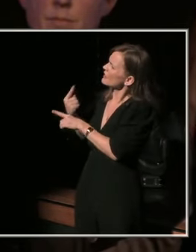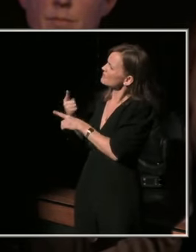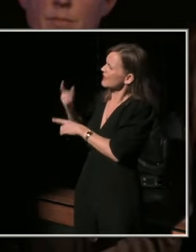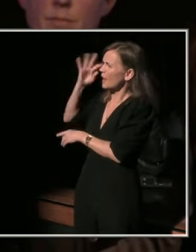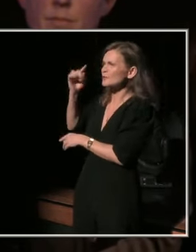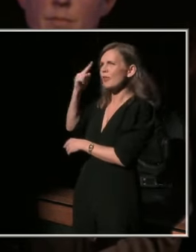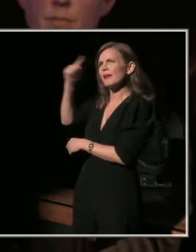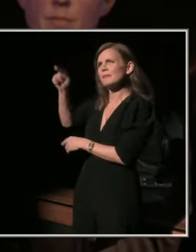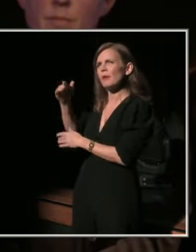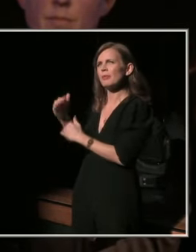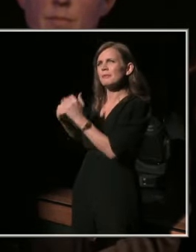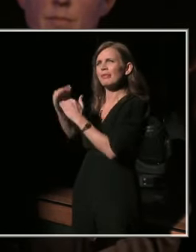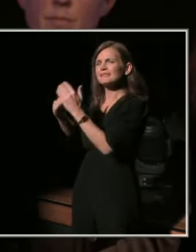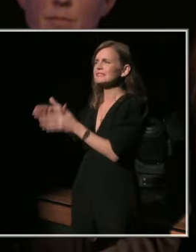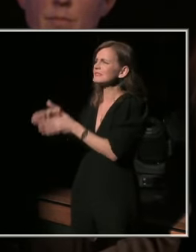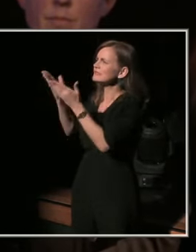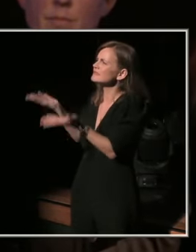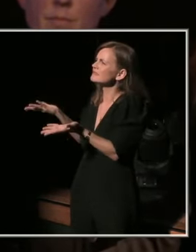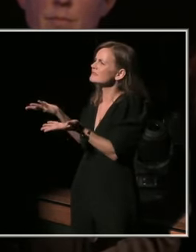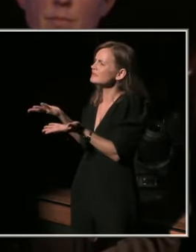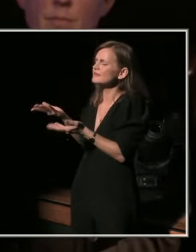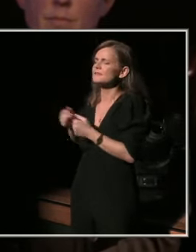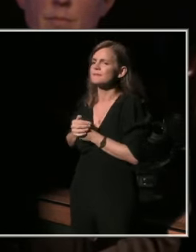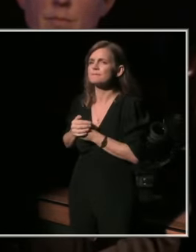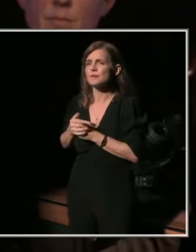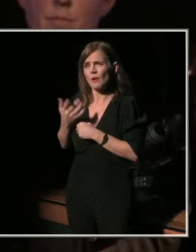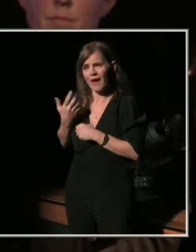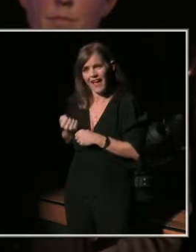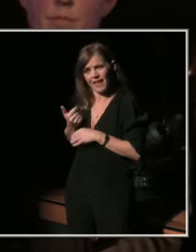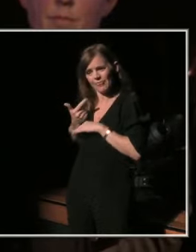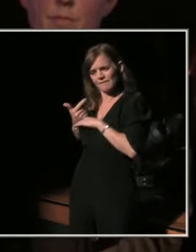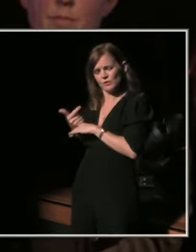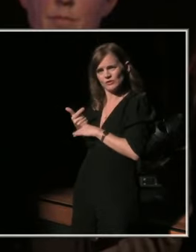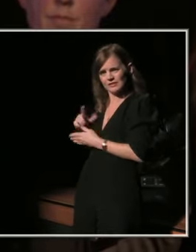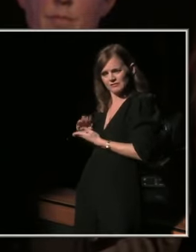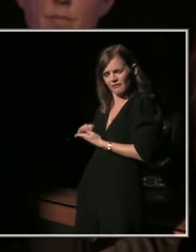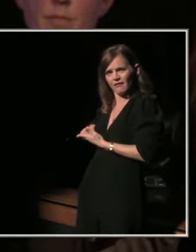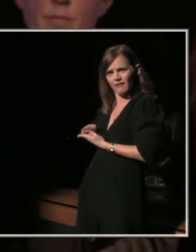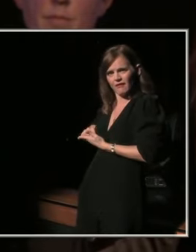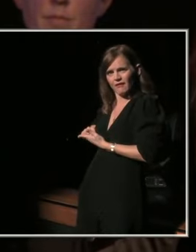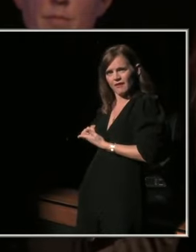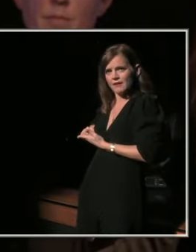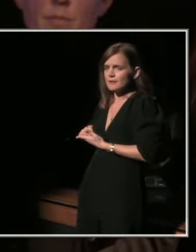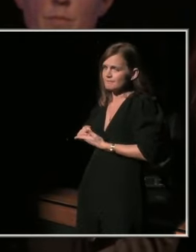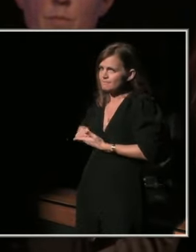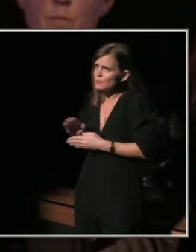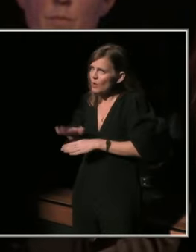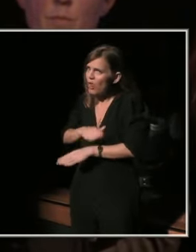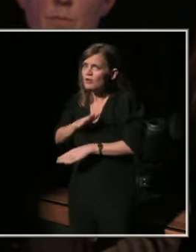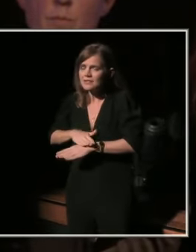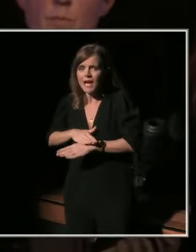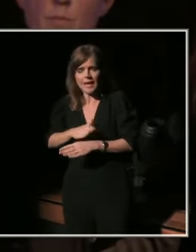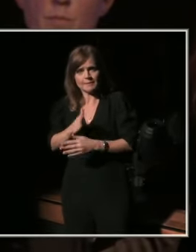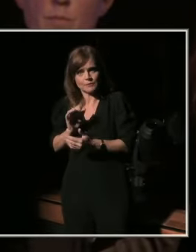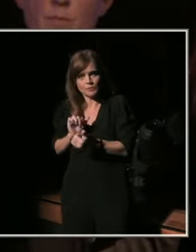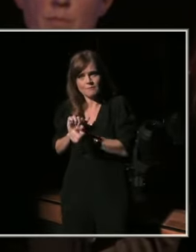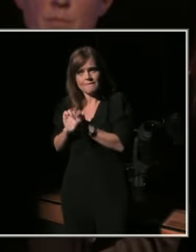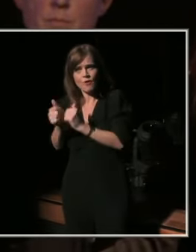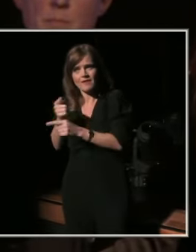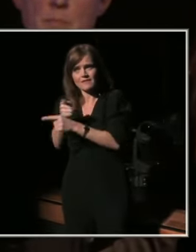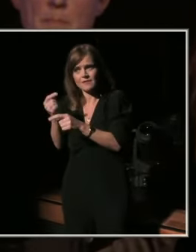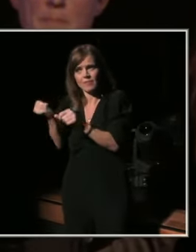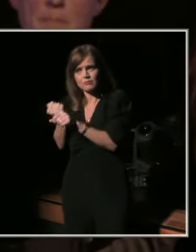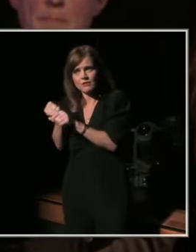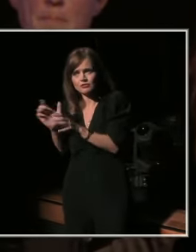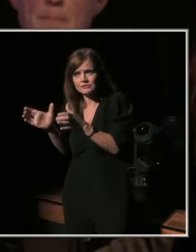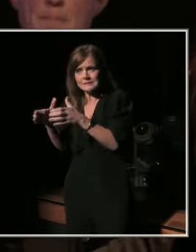So that footage I had for a long time, and then it took a long time to trust and befriend and to make contacts with the